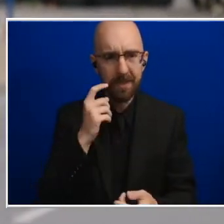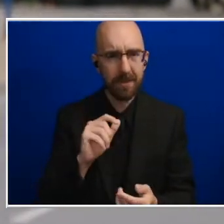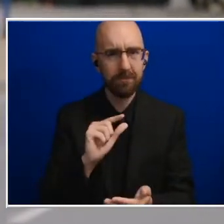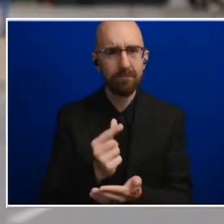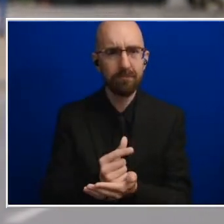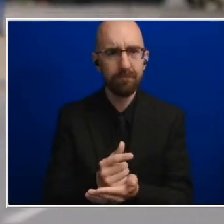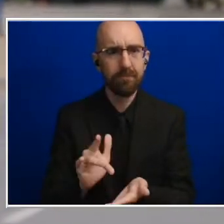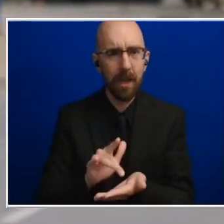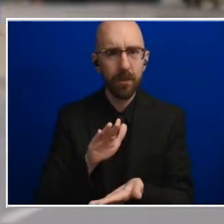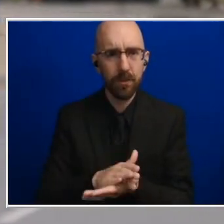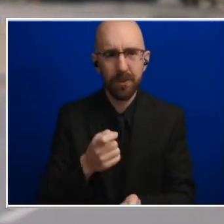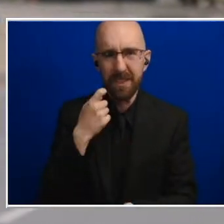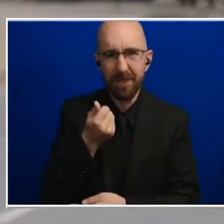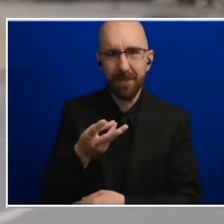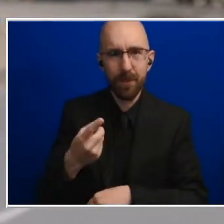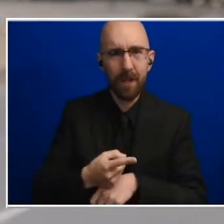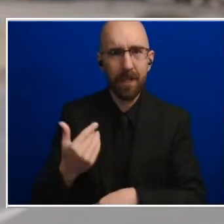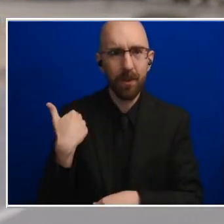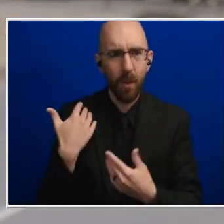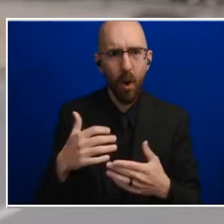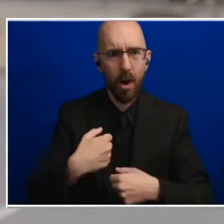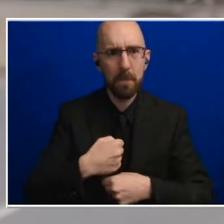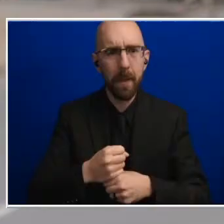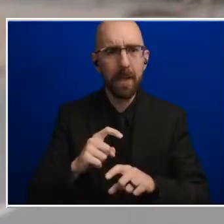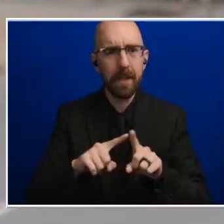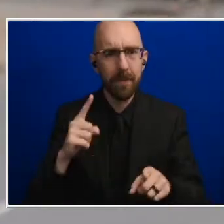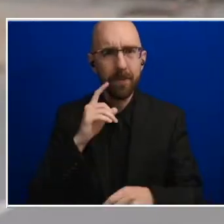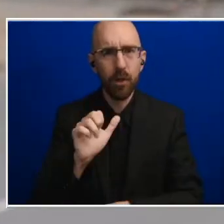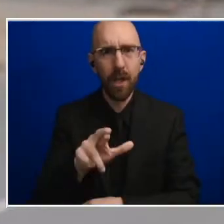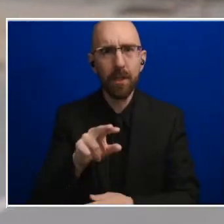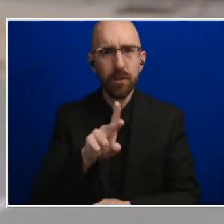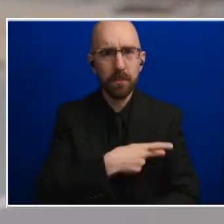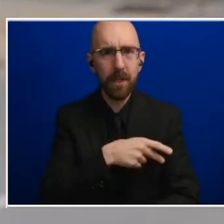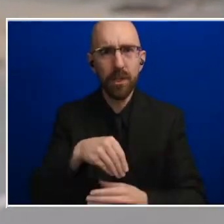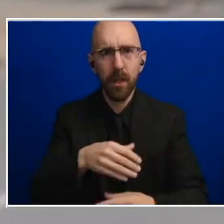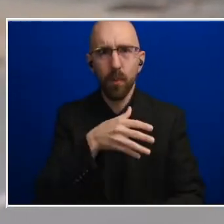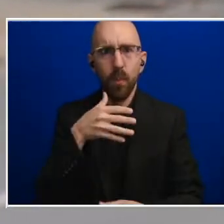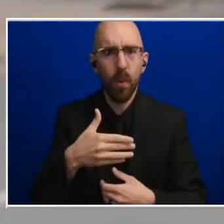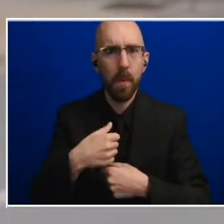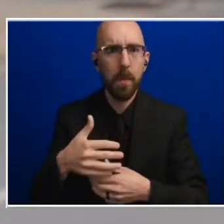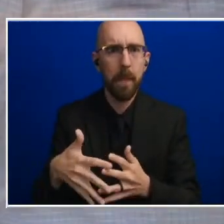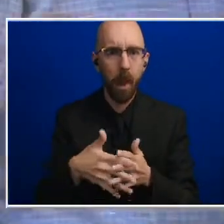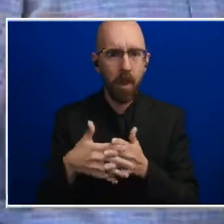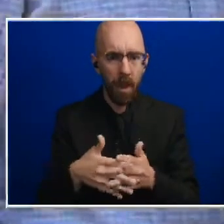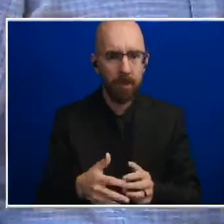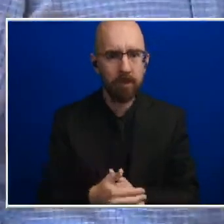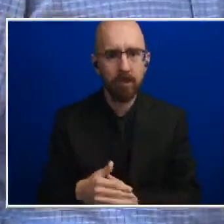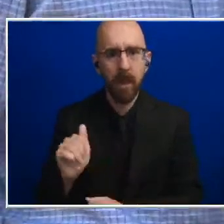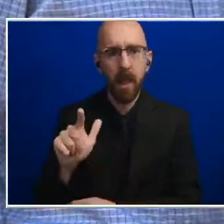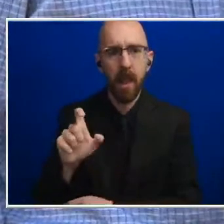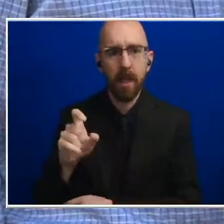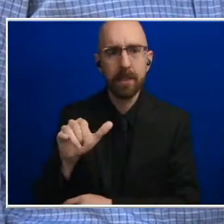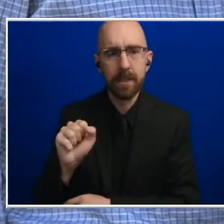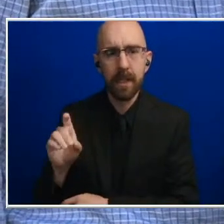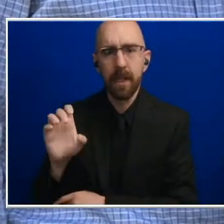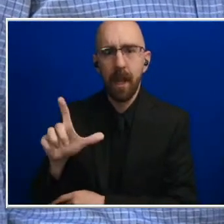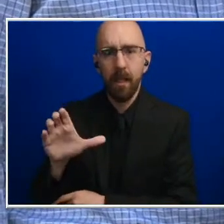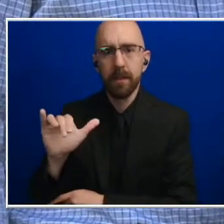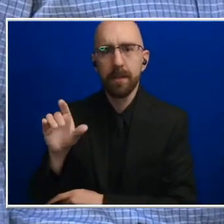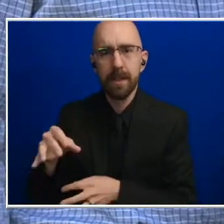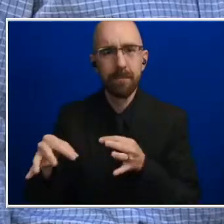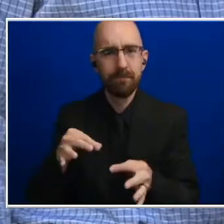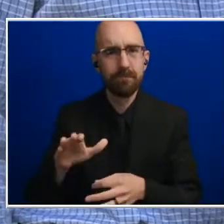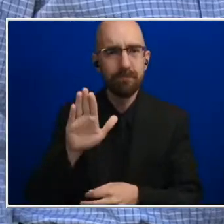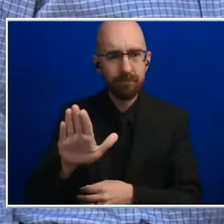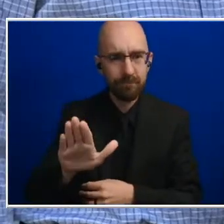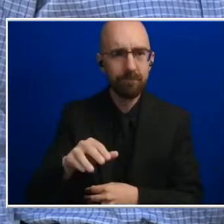and he's already making a difference for cancer patients in rural America. Alexis Del Cid explains this young physician learned invaluable